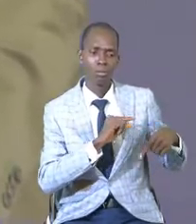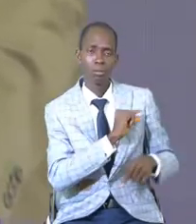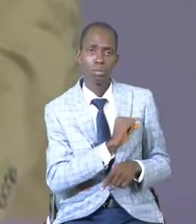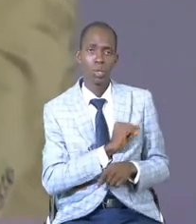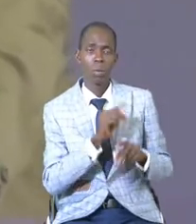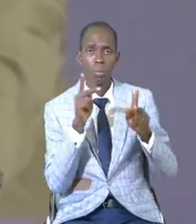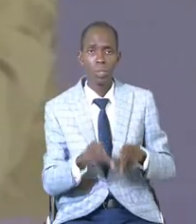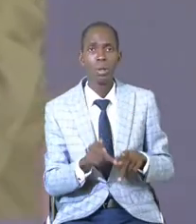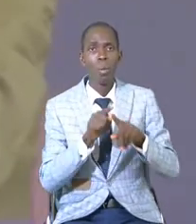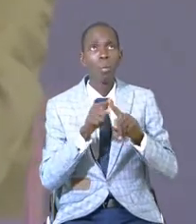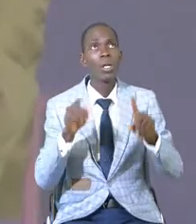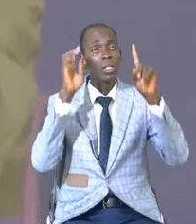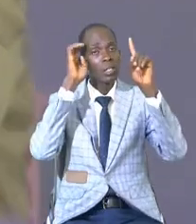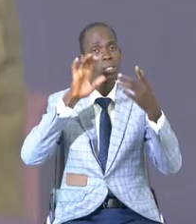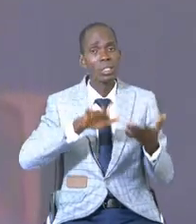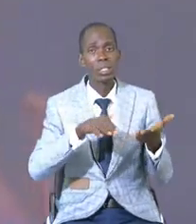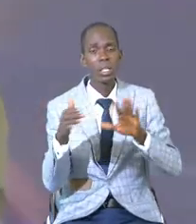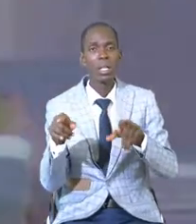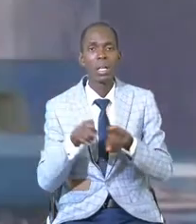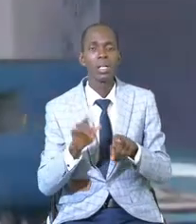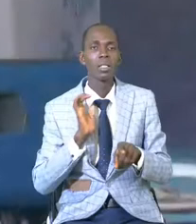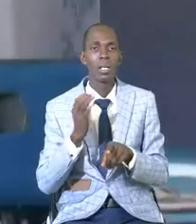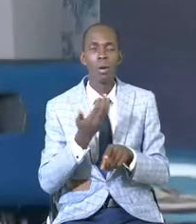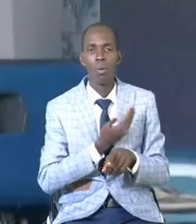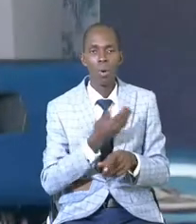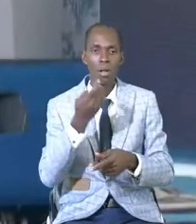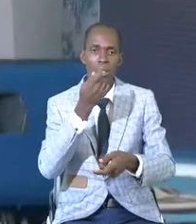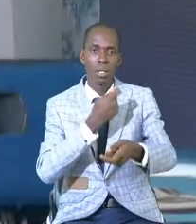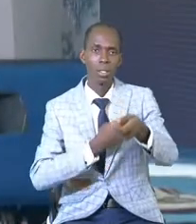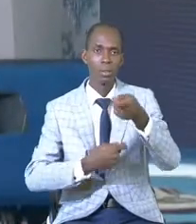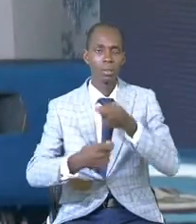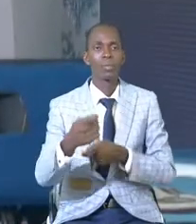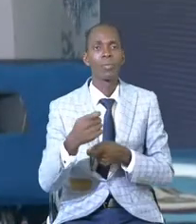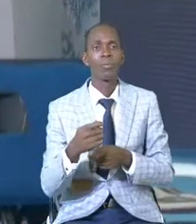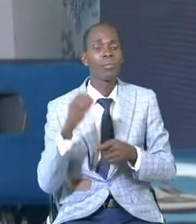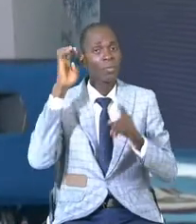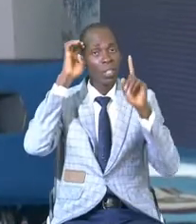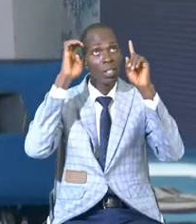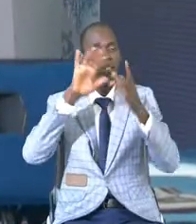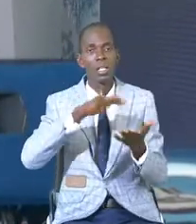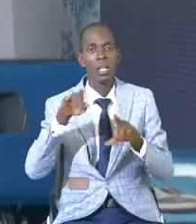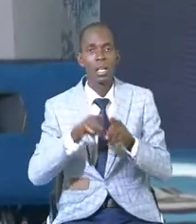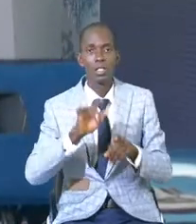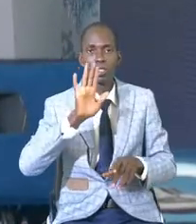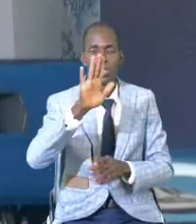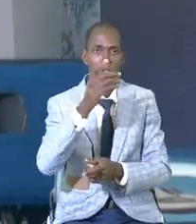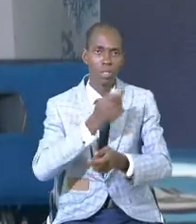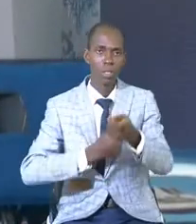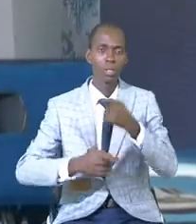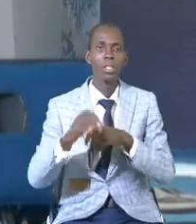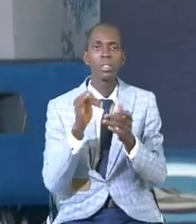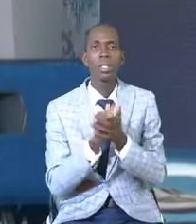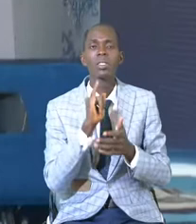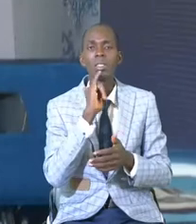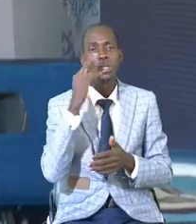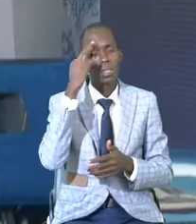as our substitute. He died as your substitute. That's the reason why the death